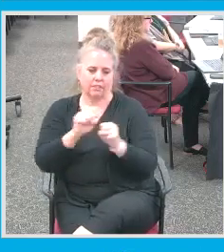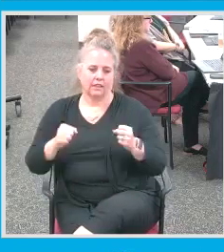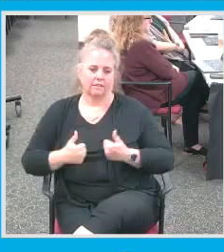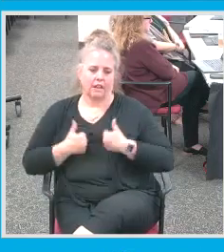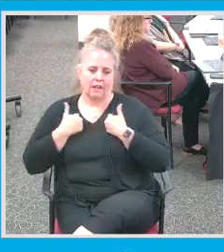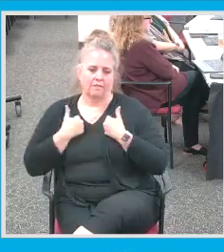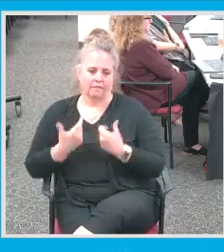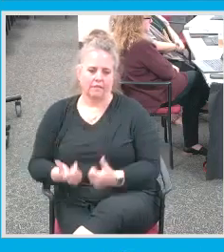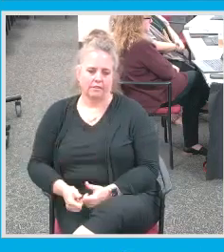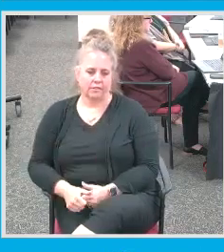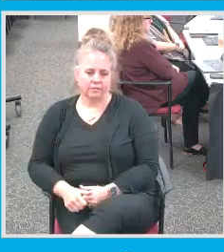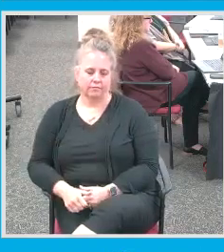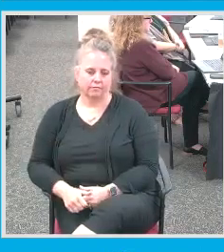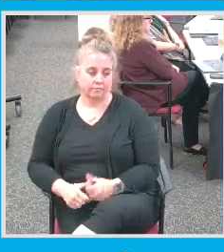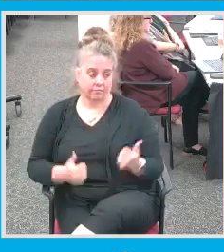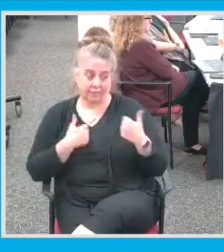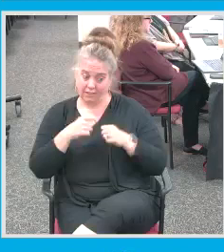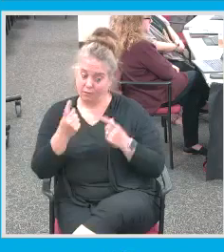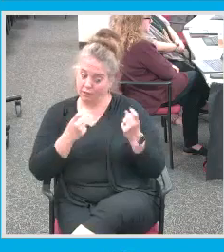What questions do you have for me?